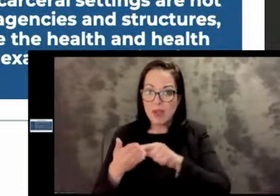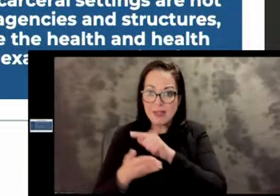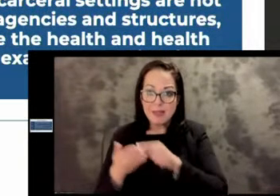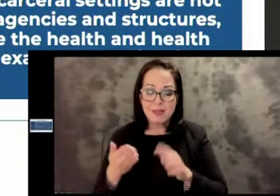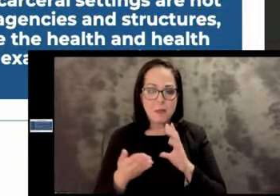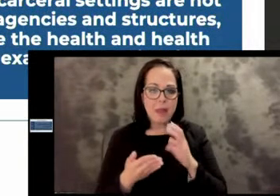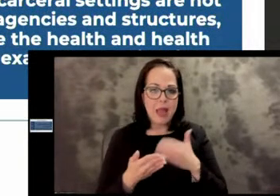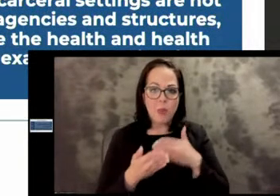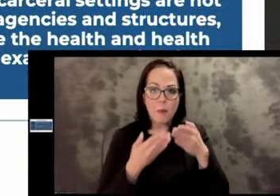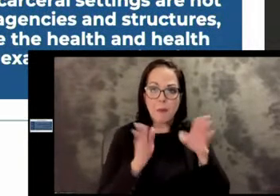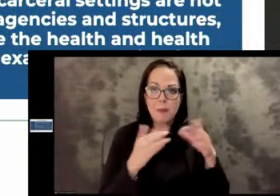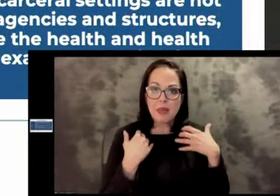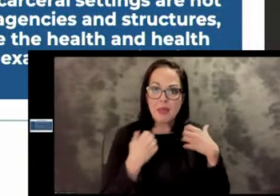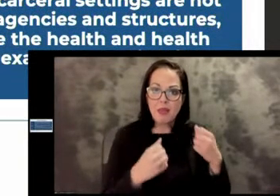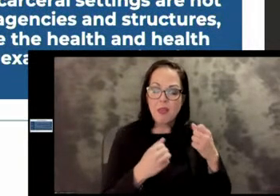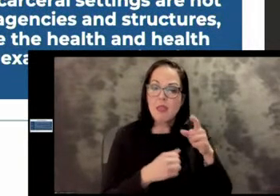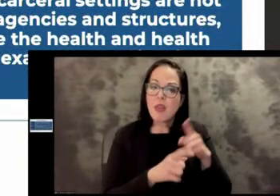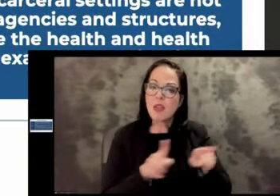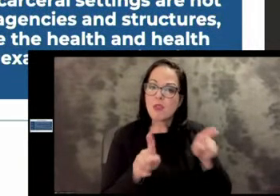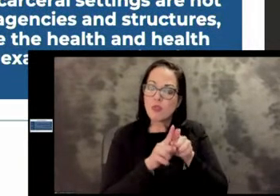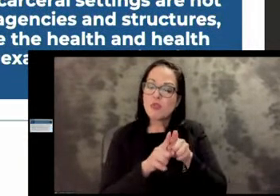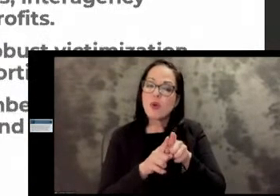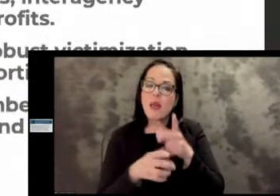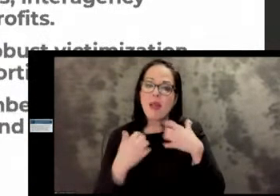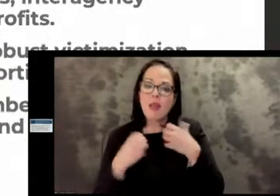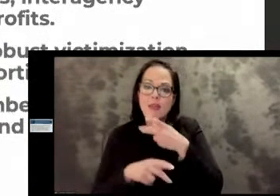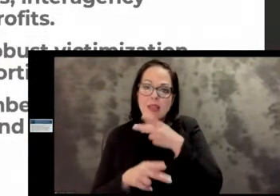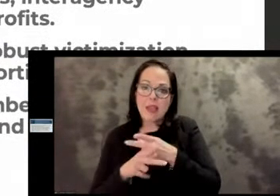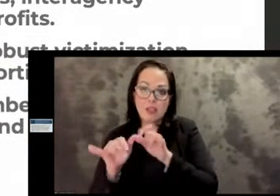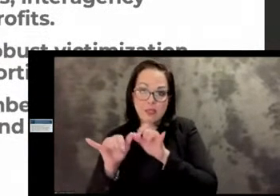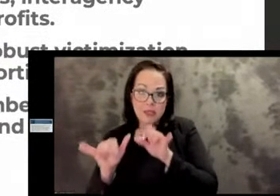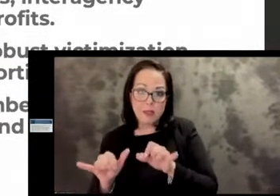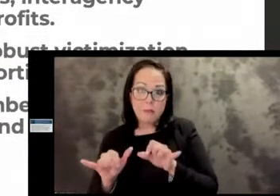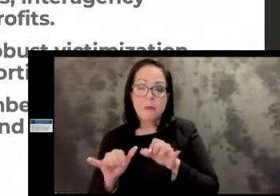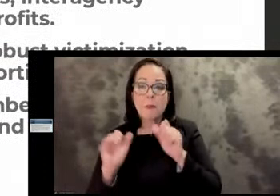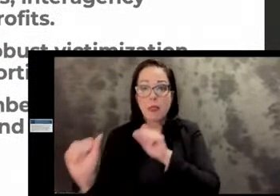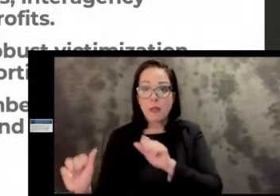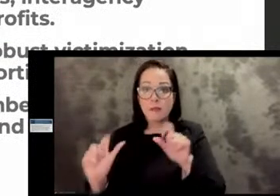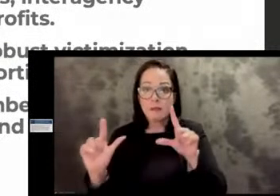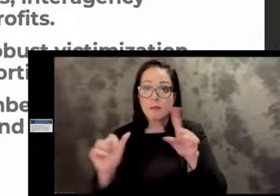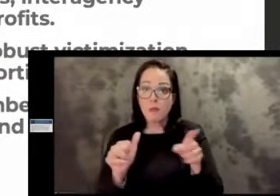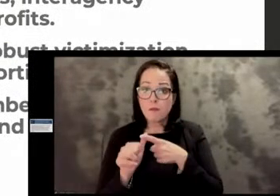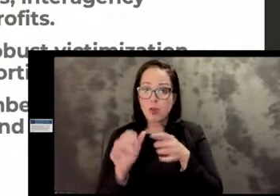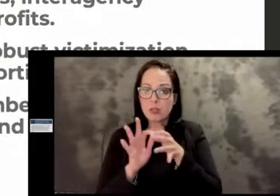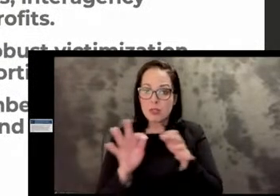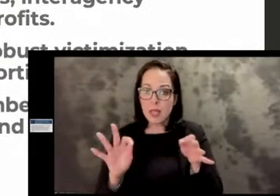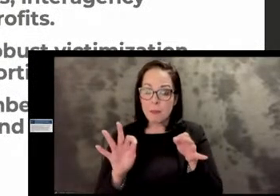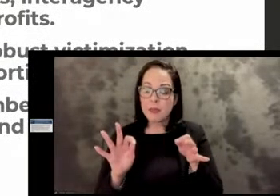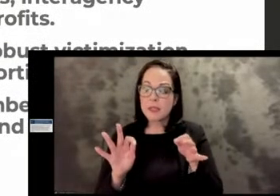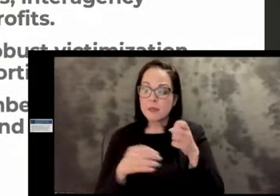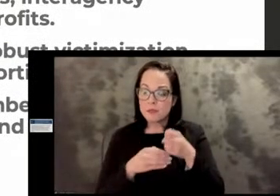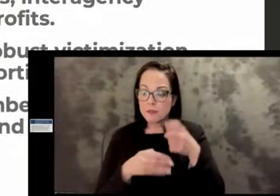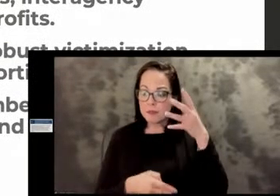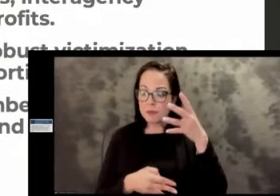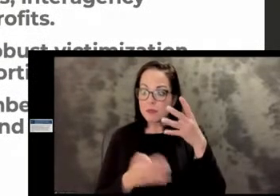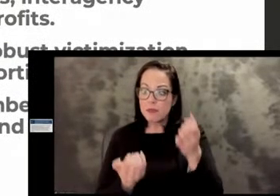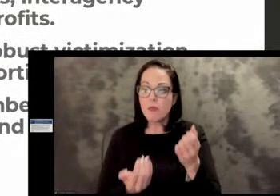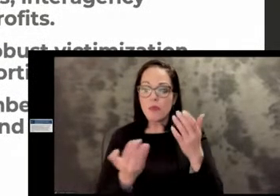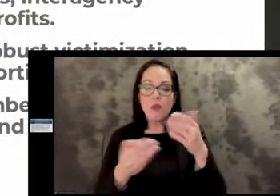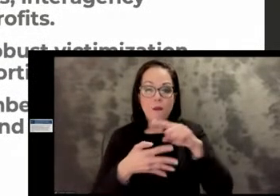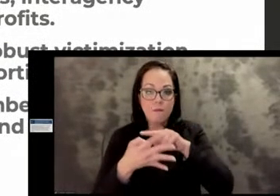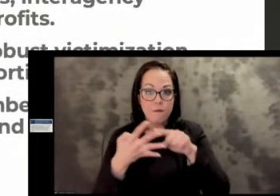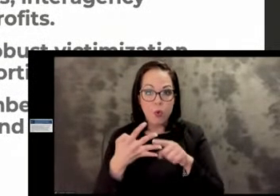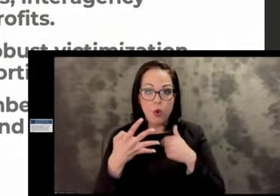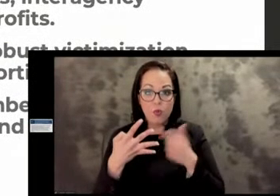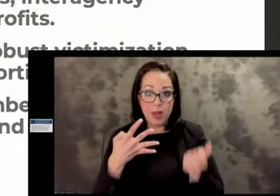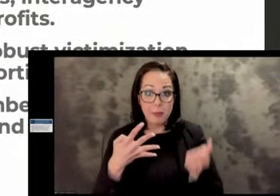system. So next slide. For our first problem statement, we had 4 recommendations. So